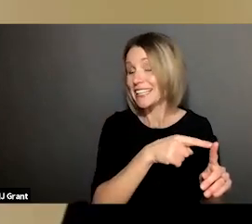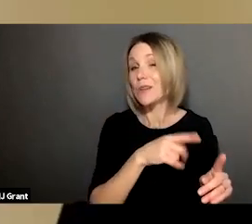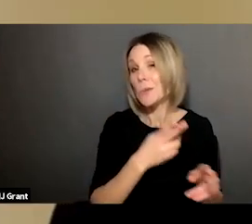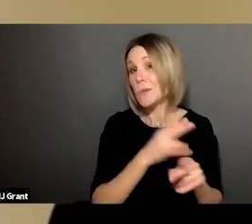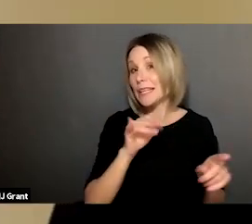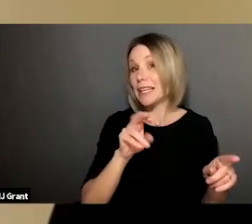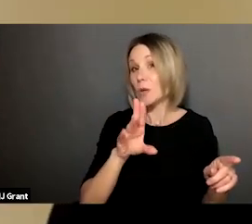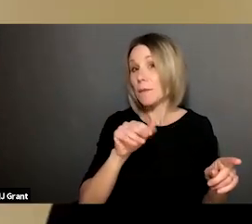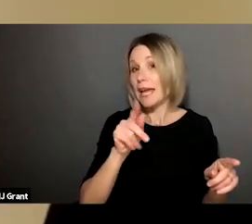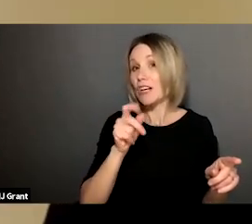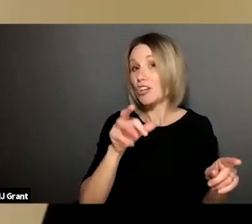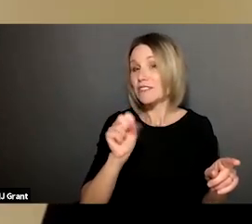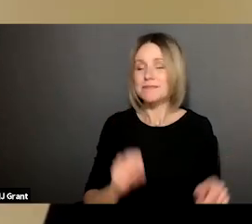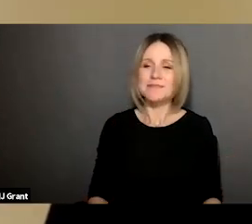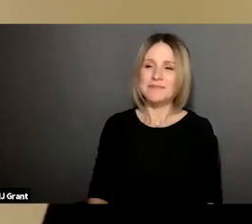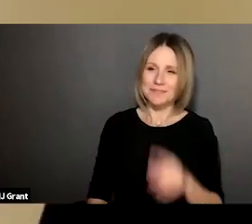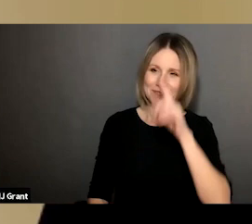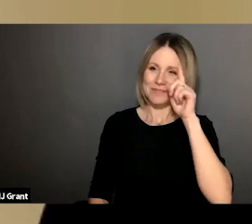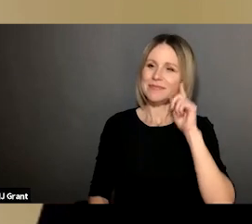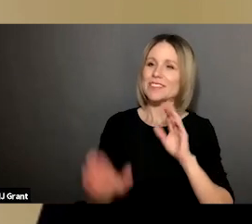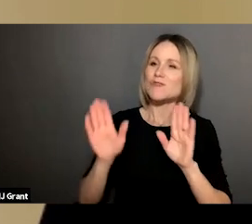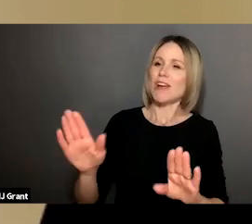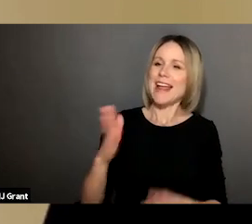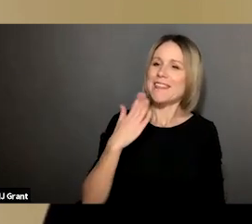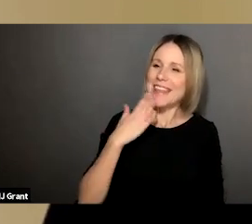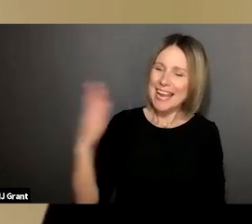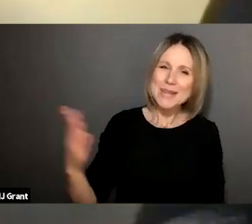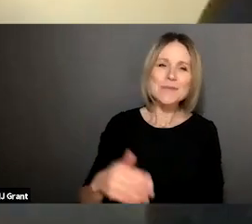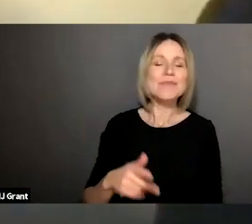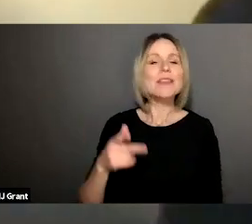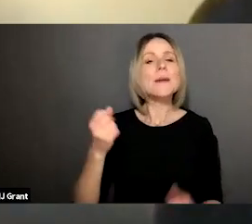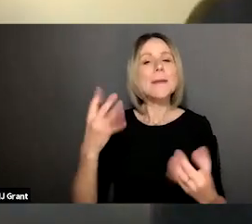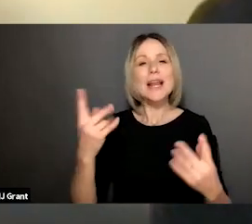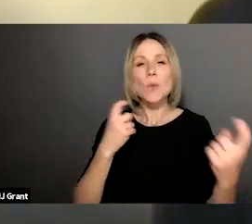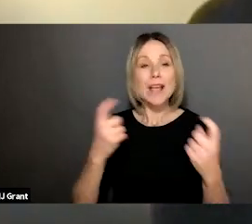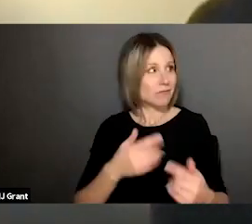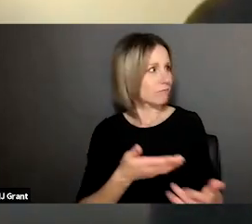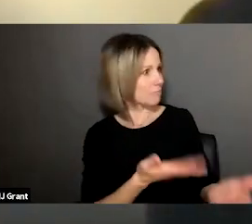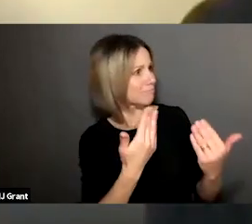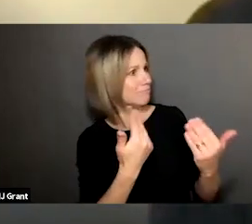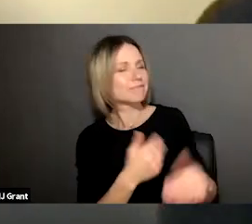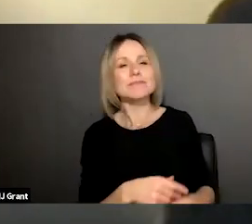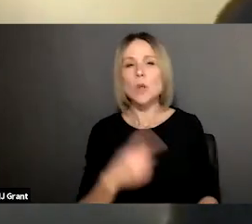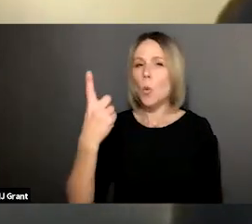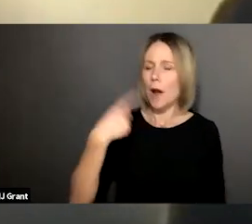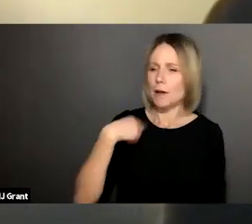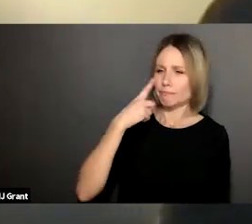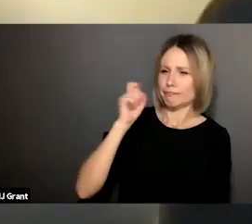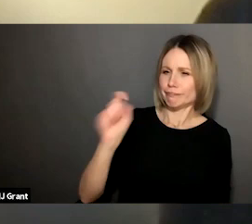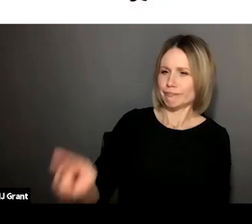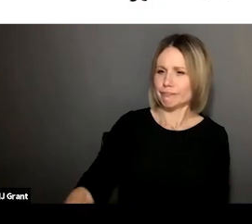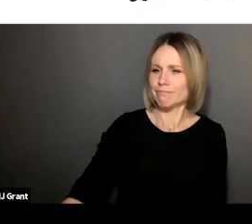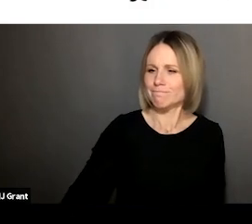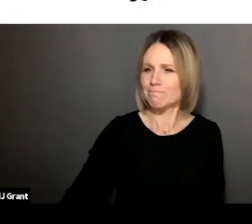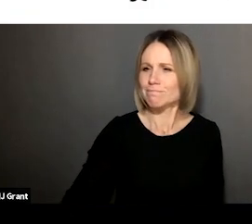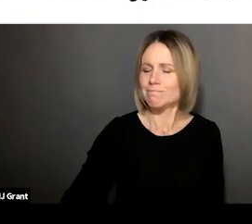Great, thank you. So we've got a whole bunch of questions, and there's one that stuck out to me, and